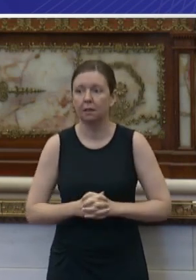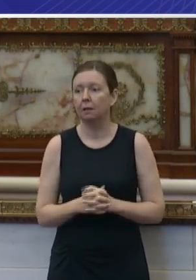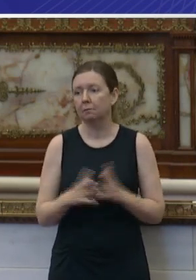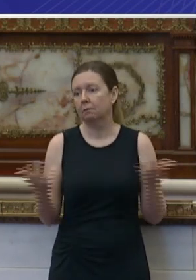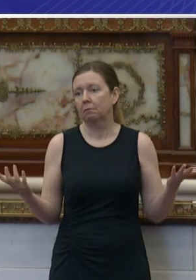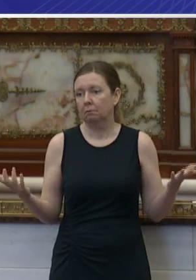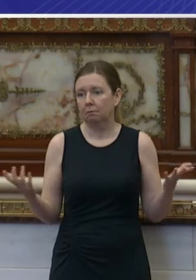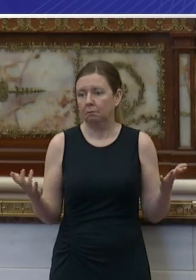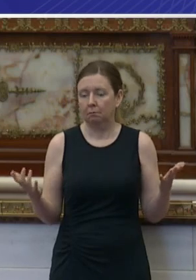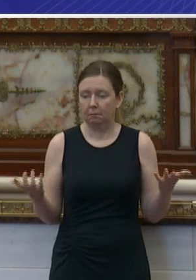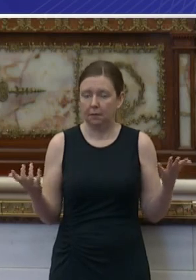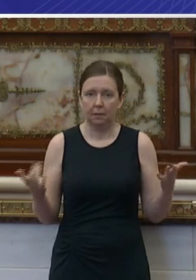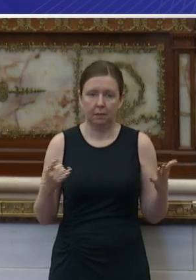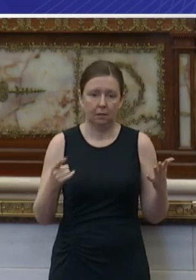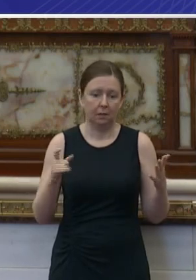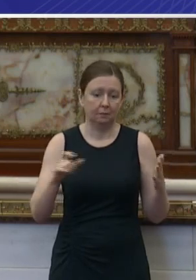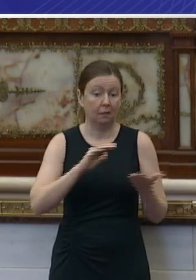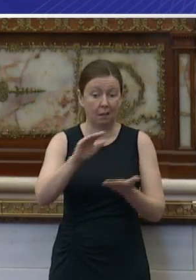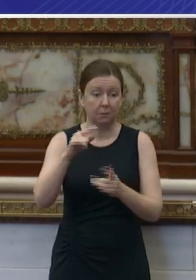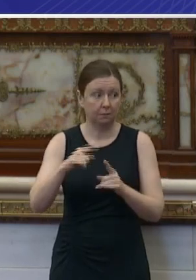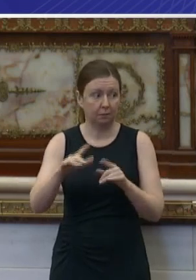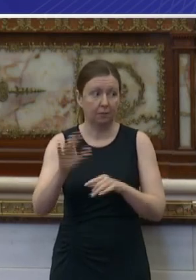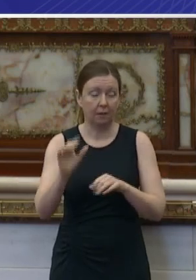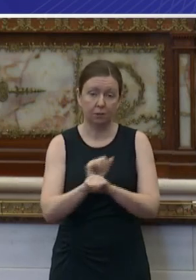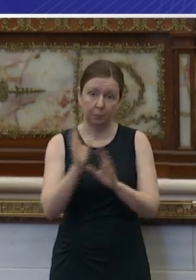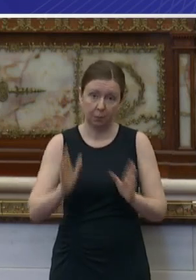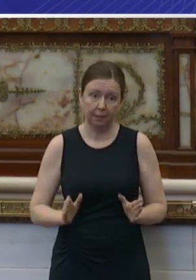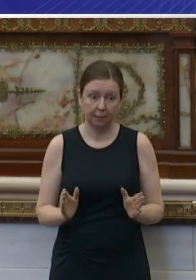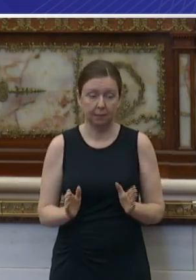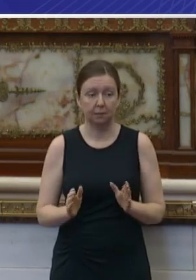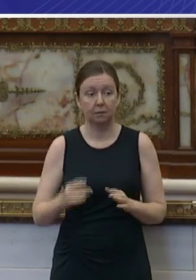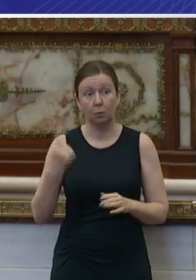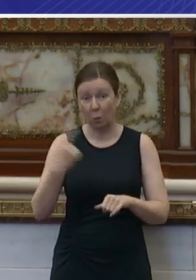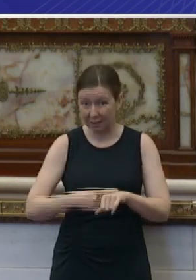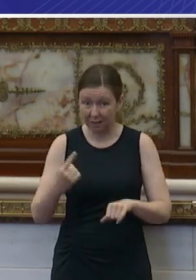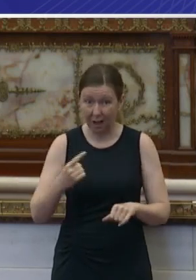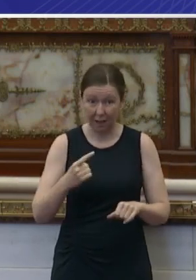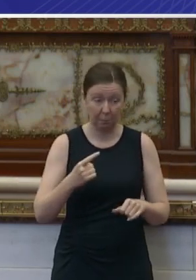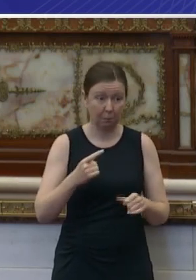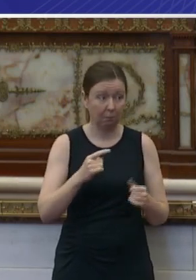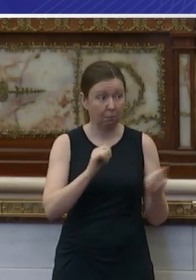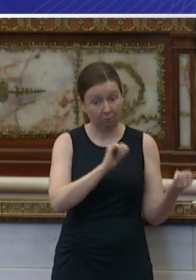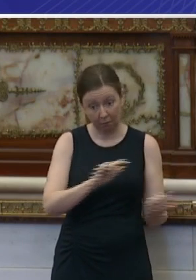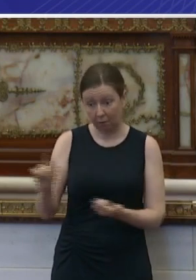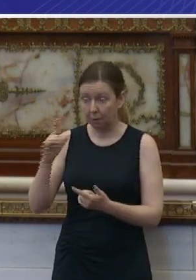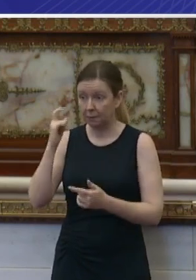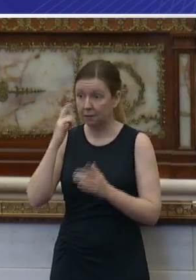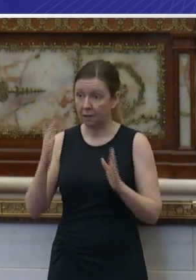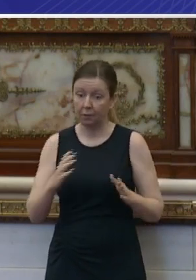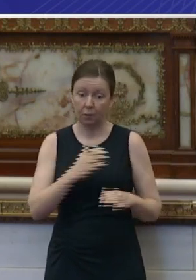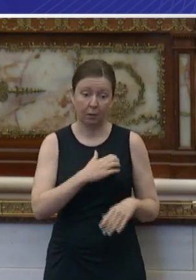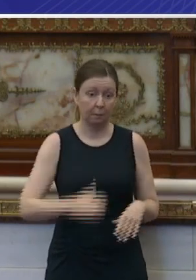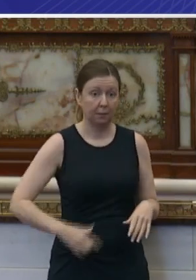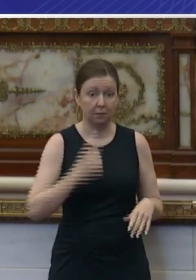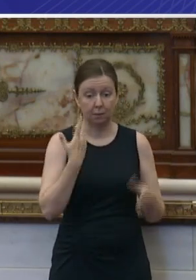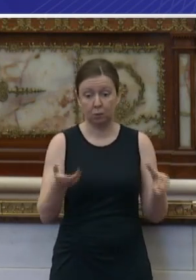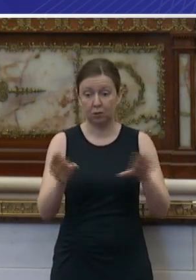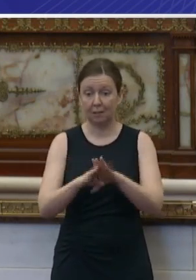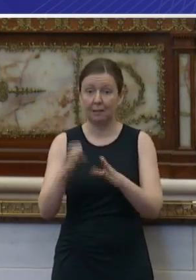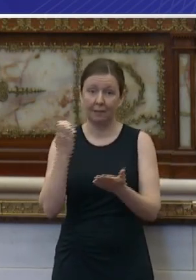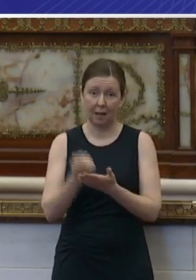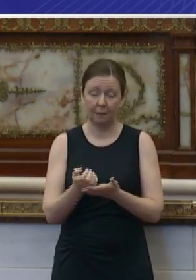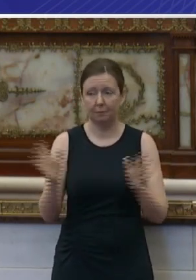That's something I hadn't even considered. You have to pay a lump sum to over 500 employees at one time because the governor or the mayor says we're shutting down the